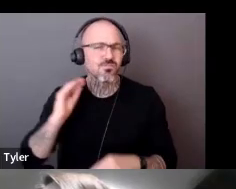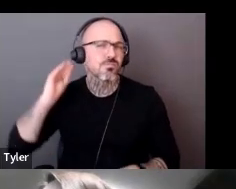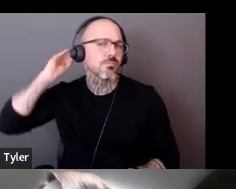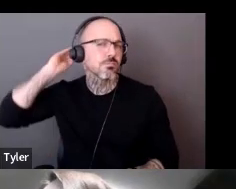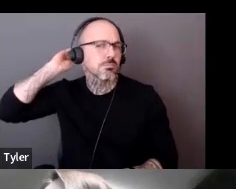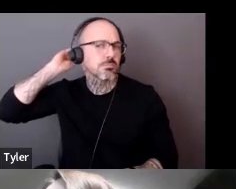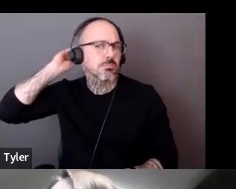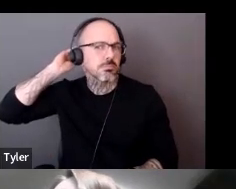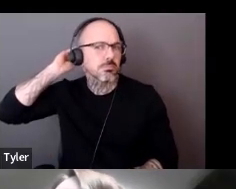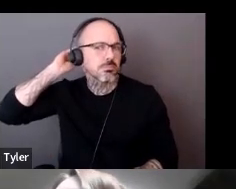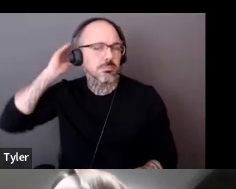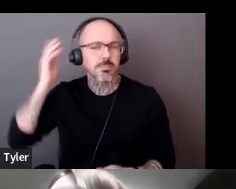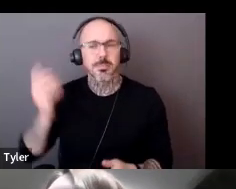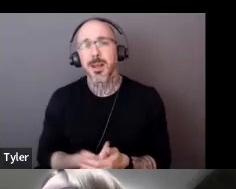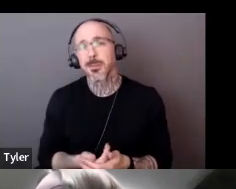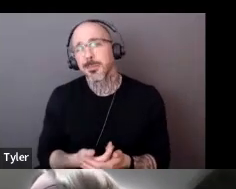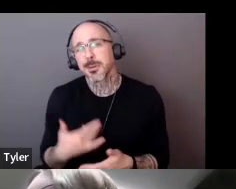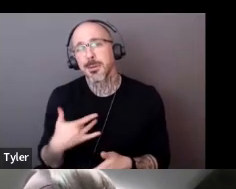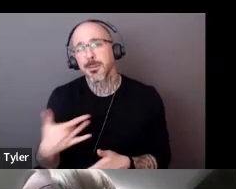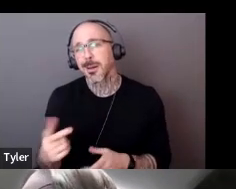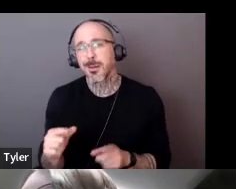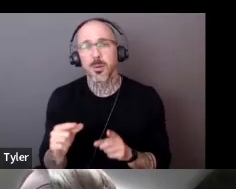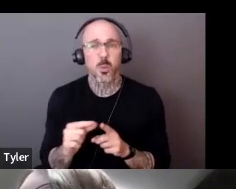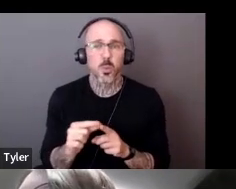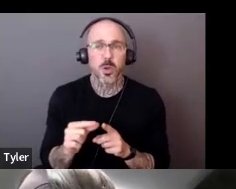Sometimes it just, we throw in the word to